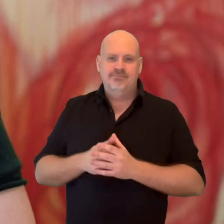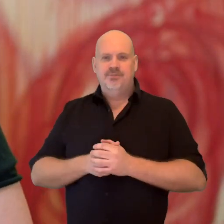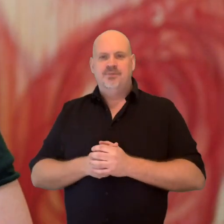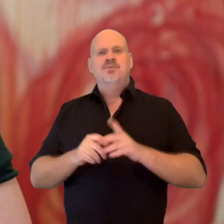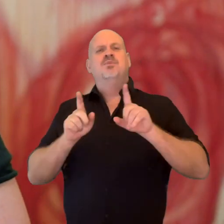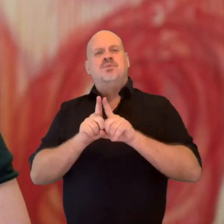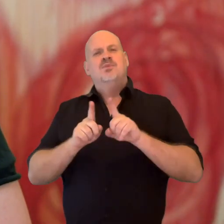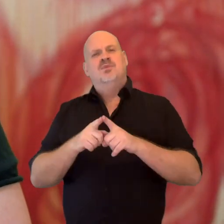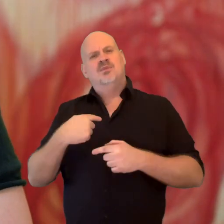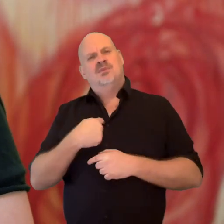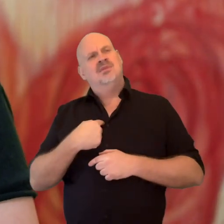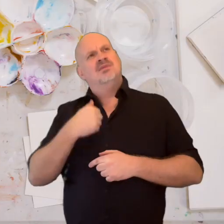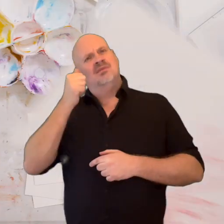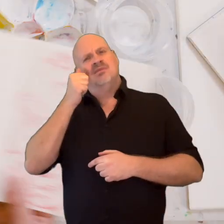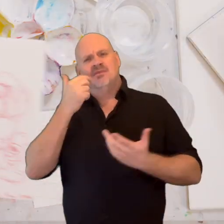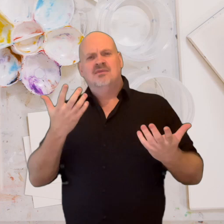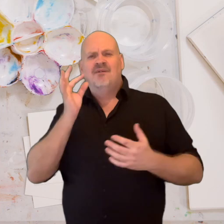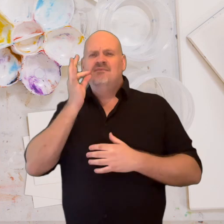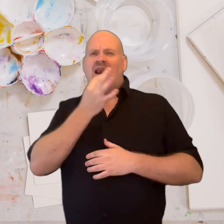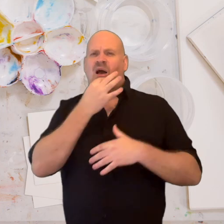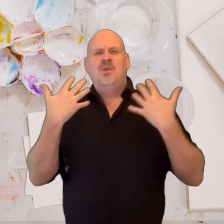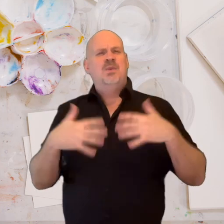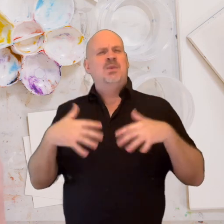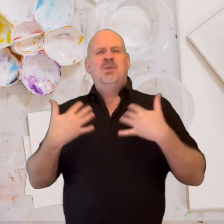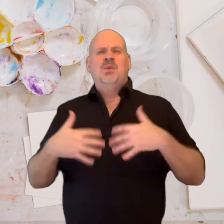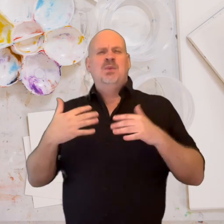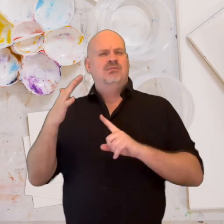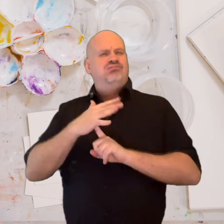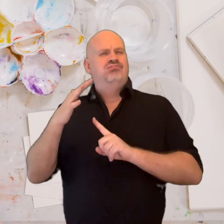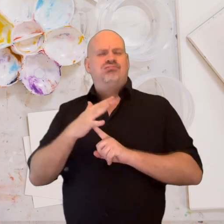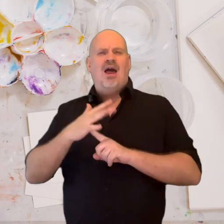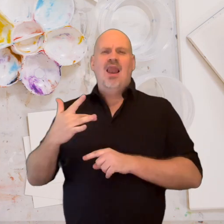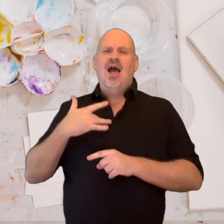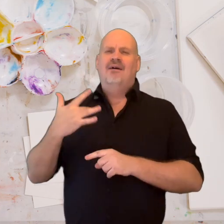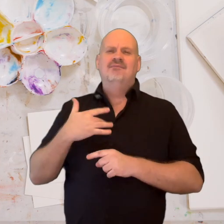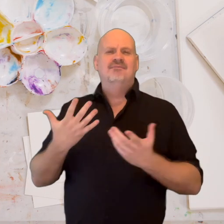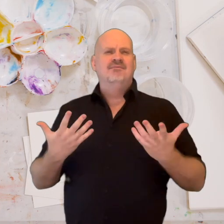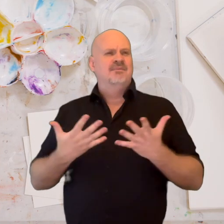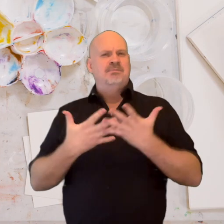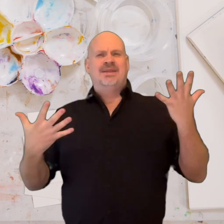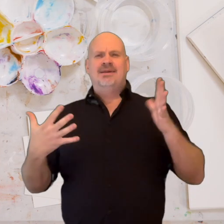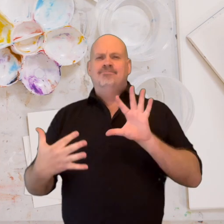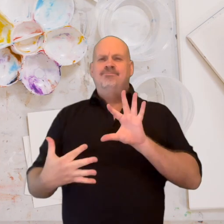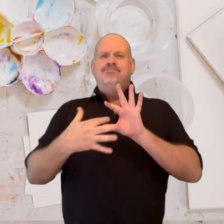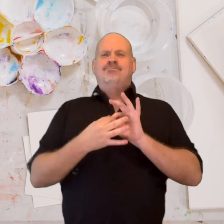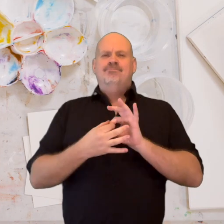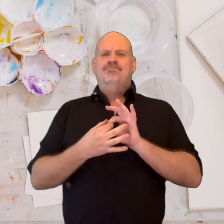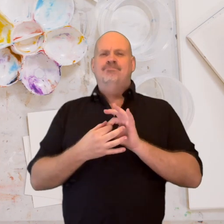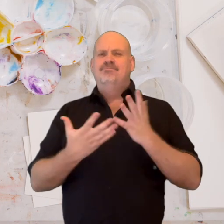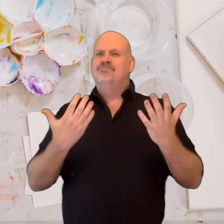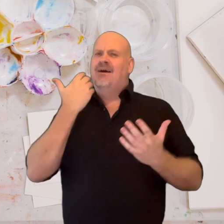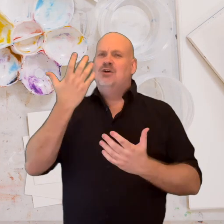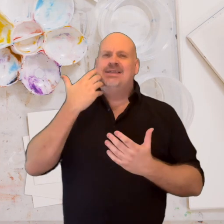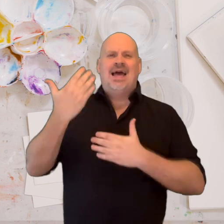found that flowers are massively a part of our